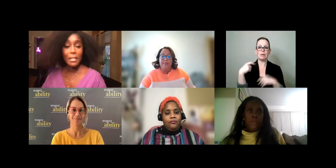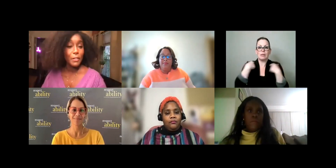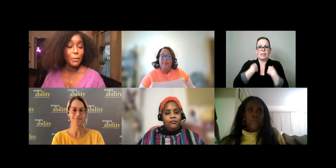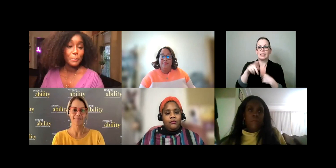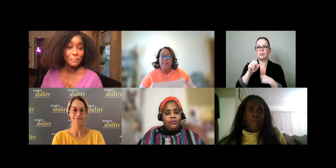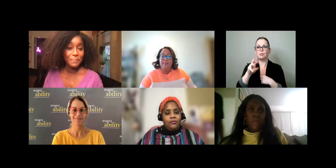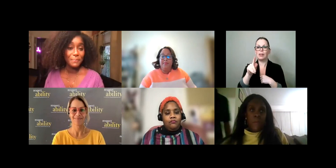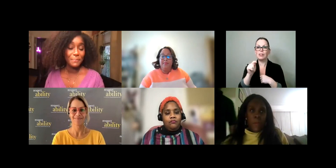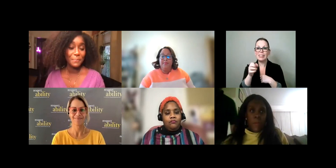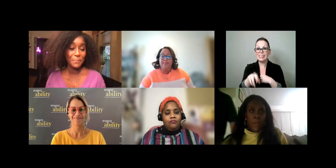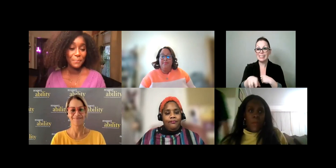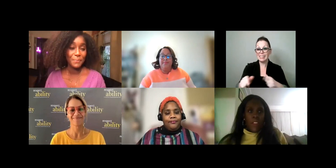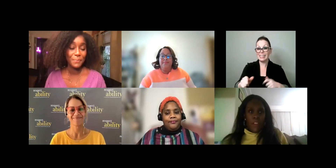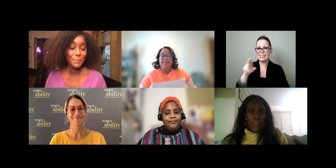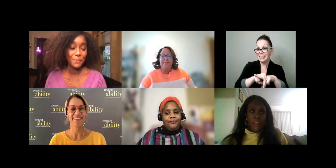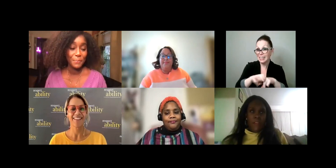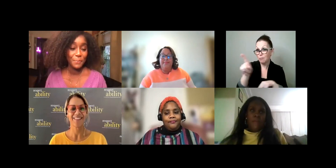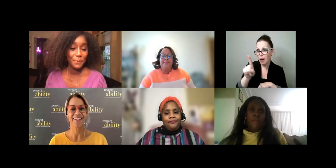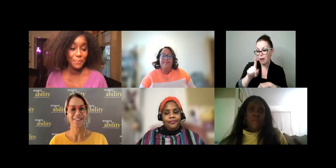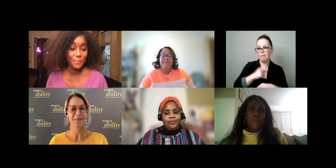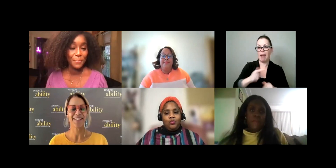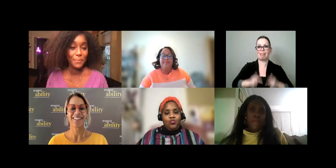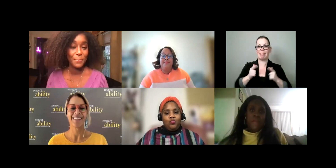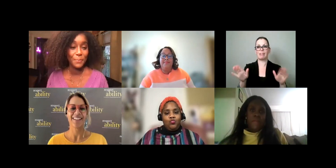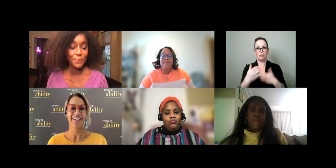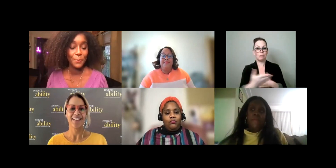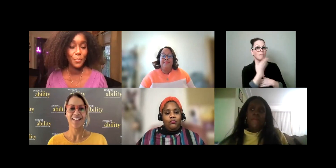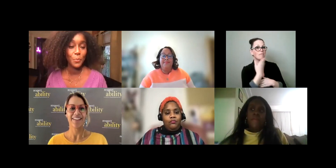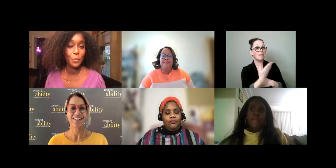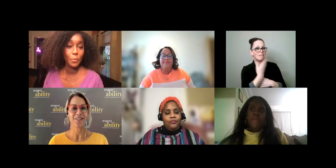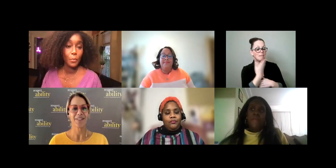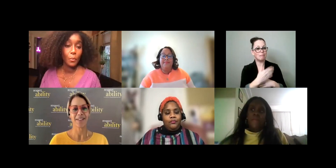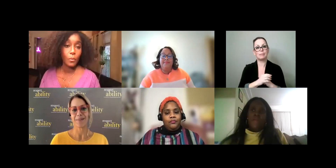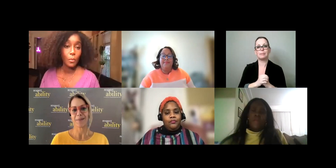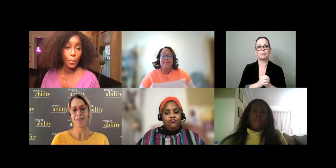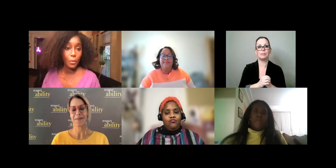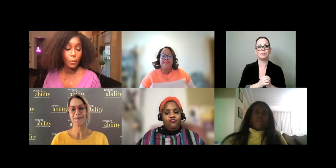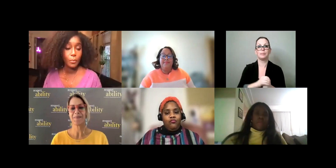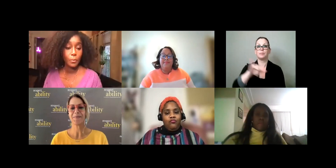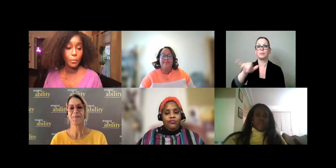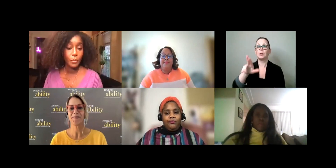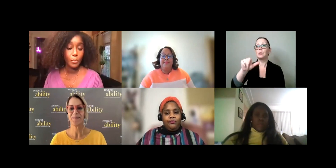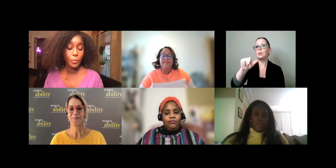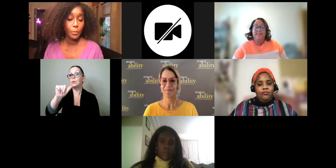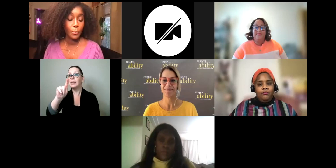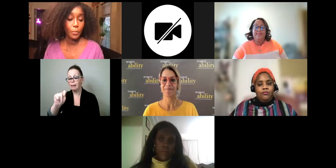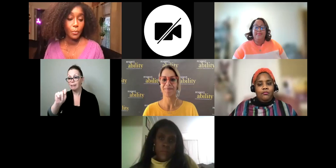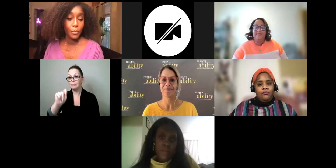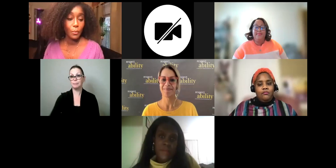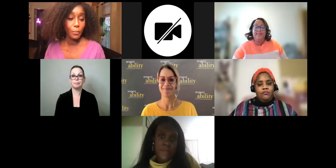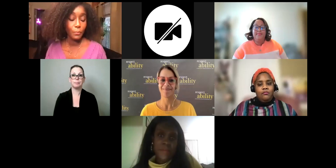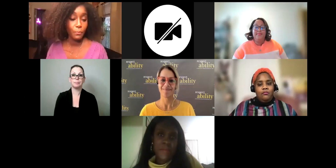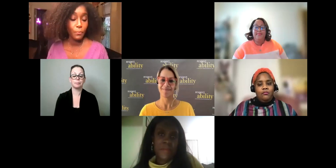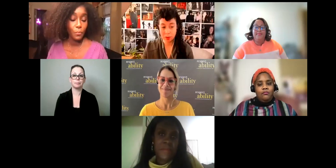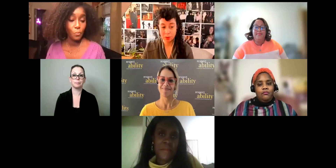sitting in my living room. Thank you, Cashmere. And Juliet Romeo.